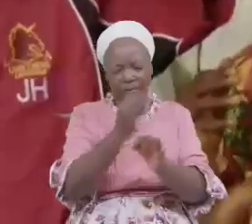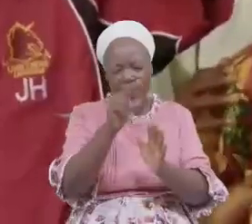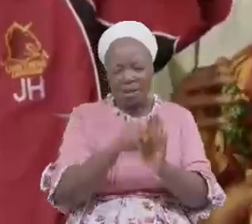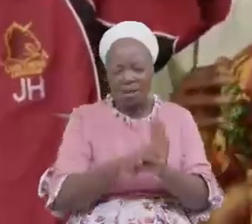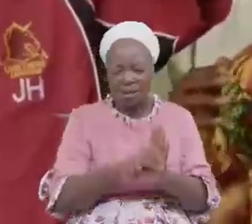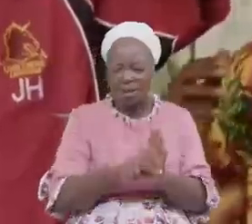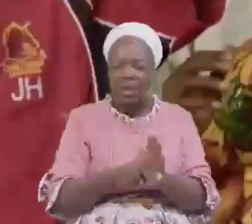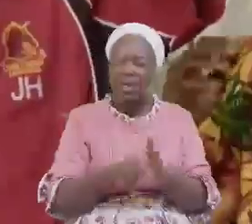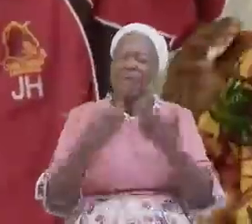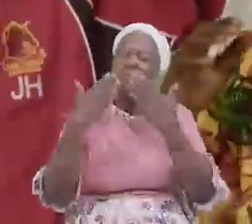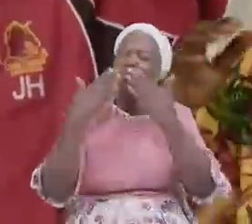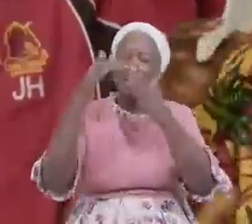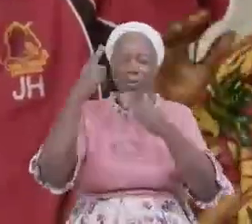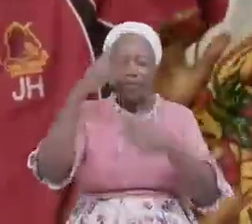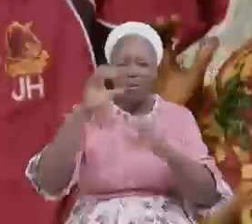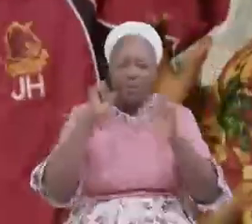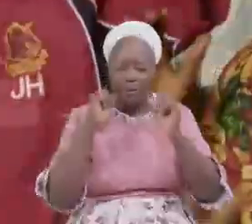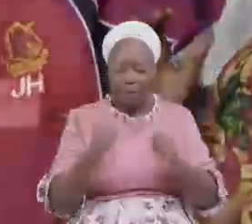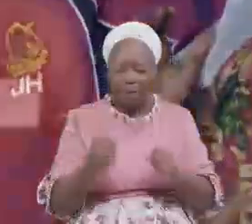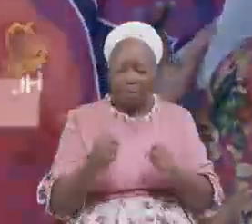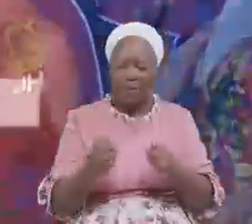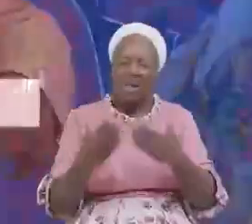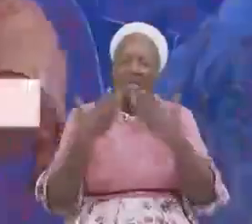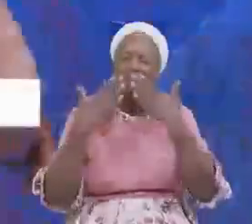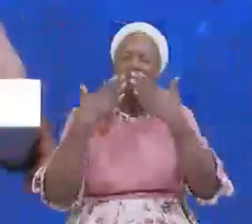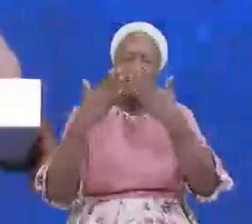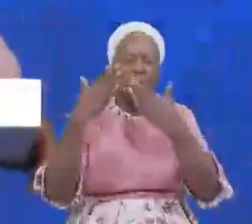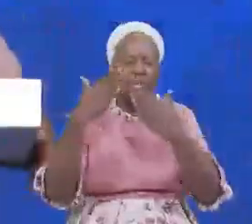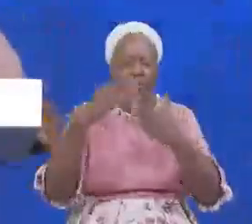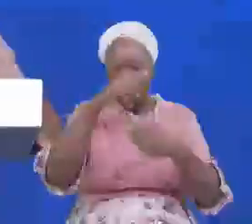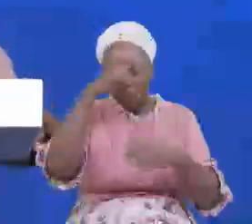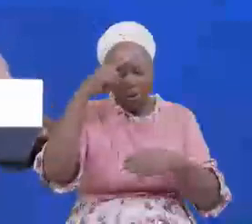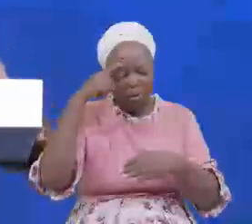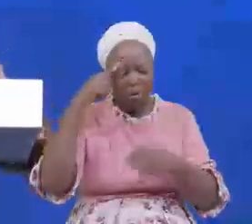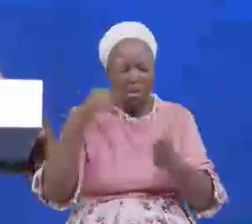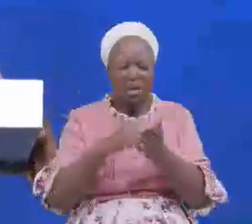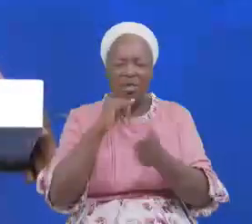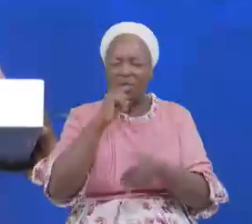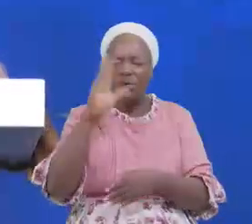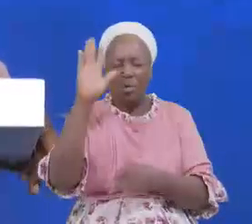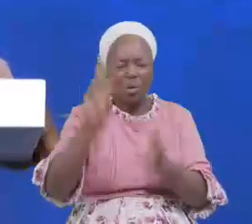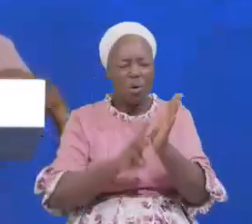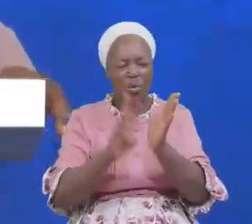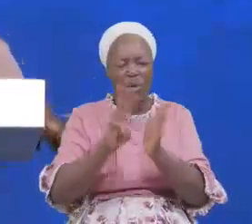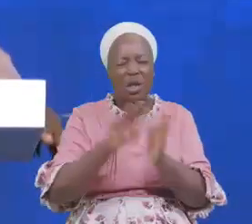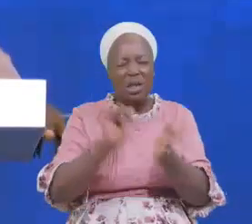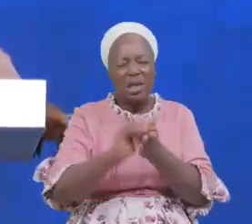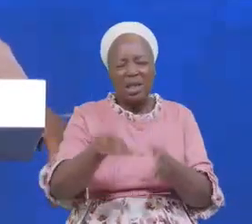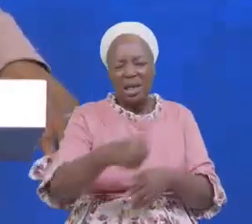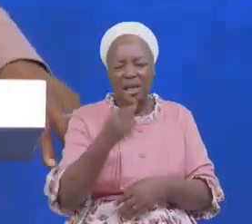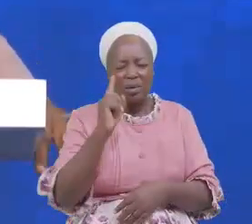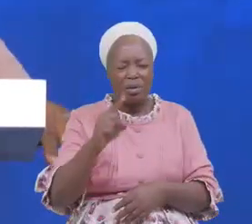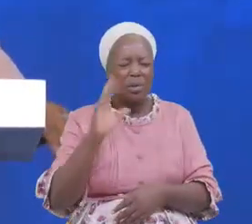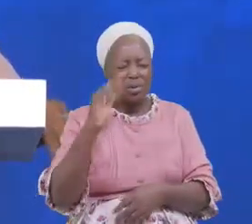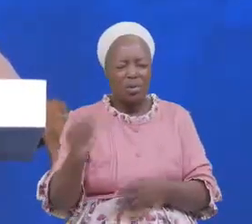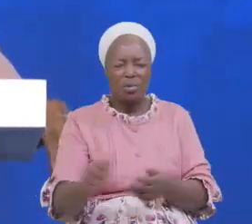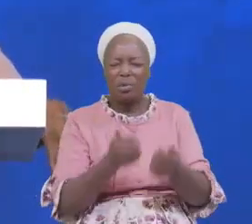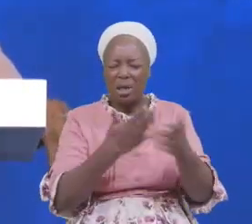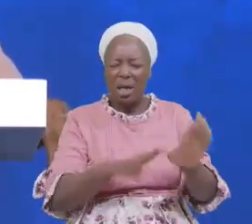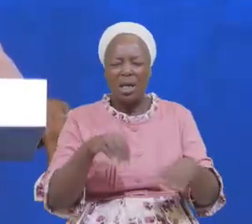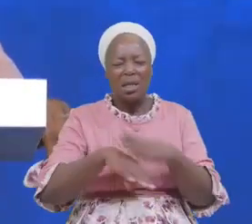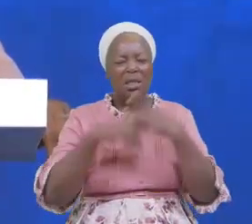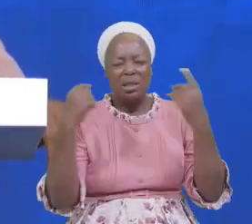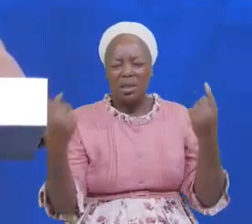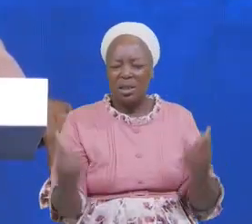Thank you for your power. Thank you because it is not your will that anybody should perish in sin.